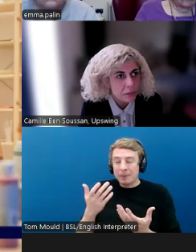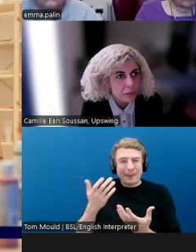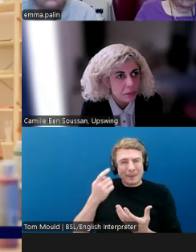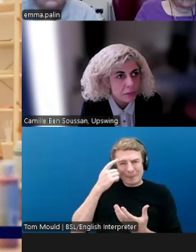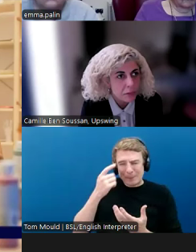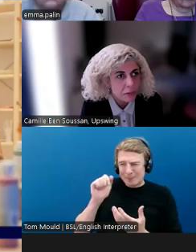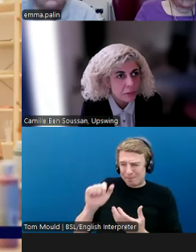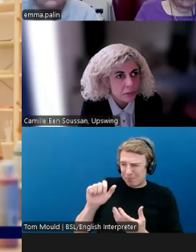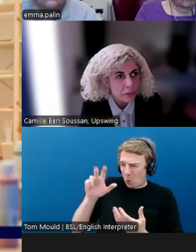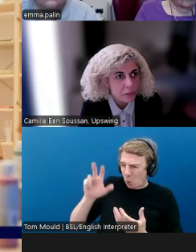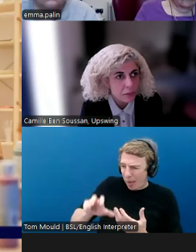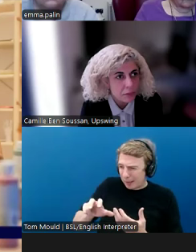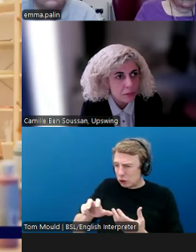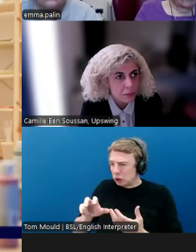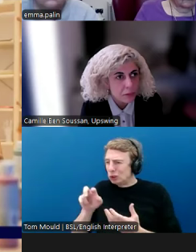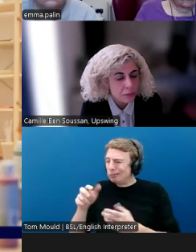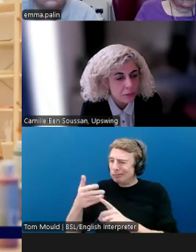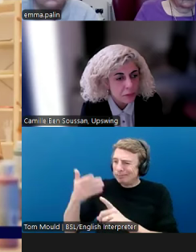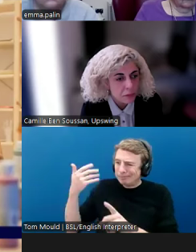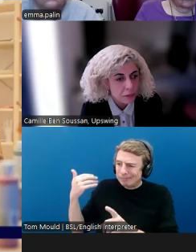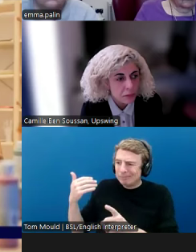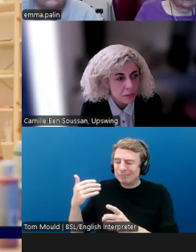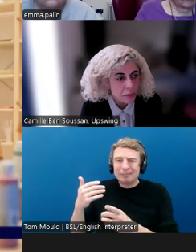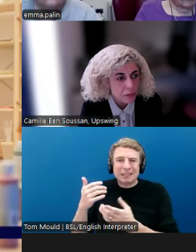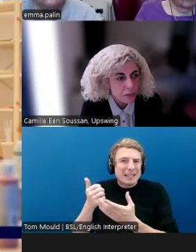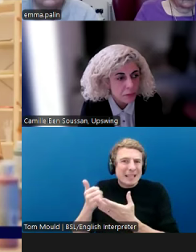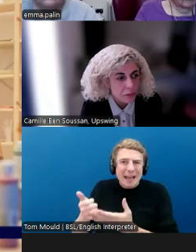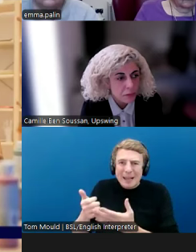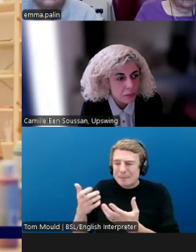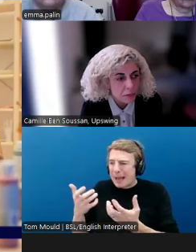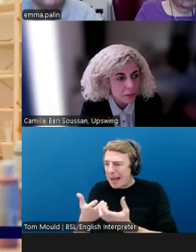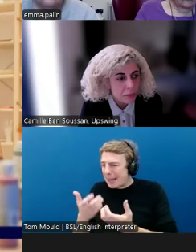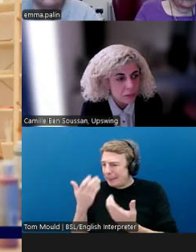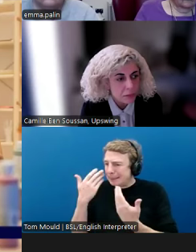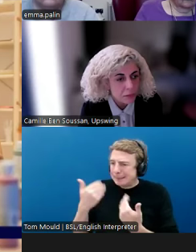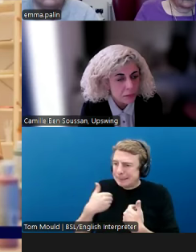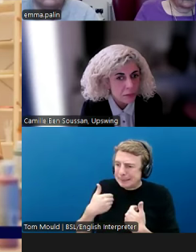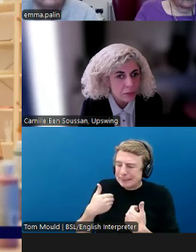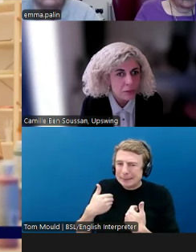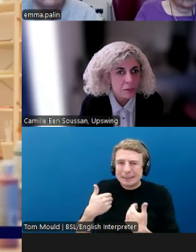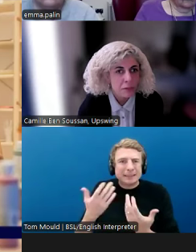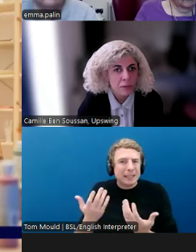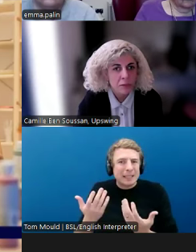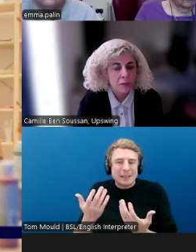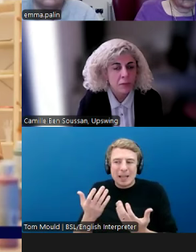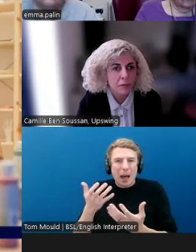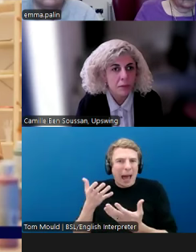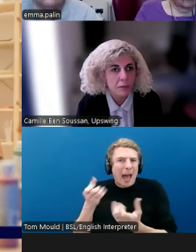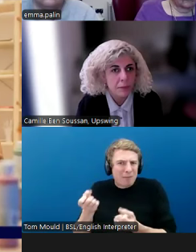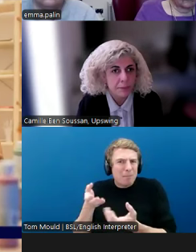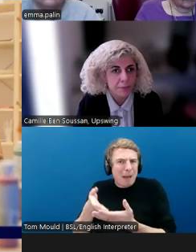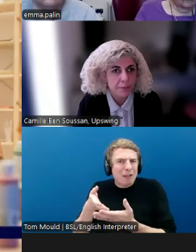and their Estiniog, for example. So there's lots of barriers when it comes to understanding